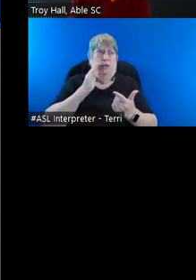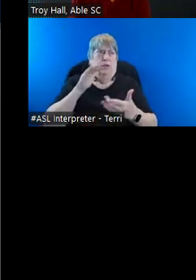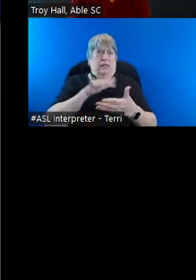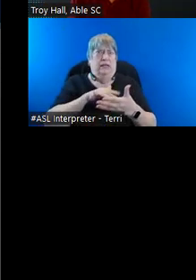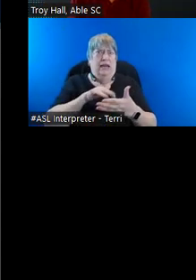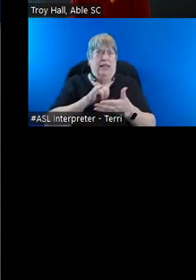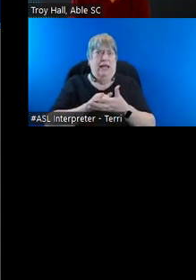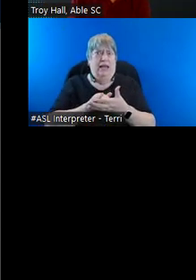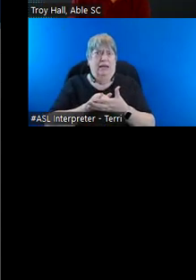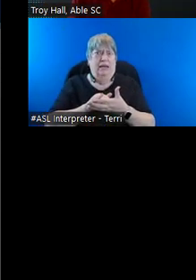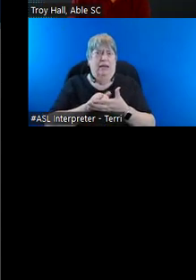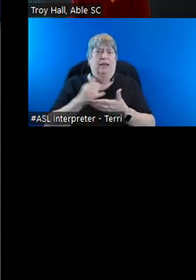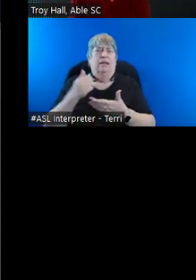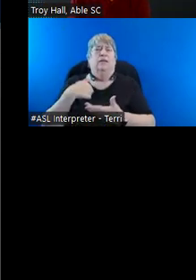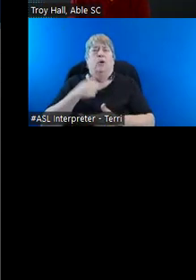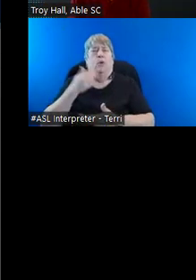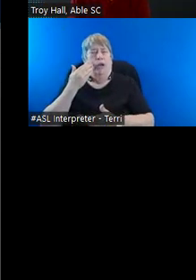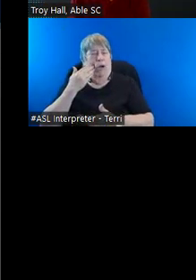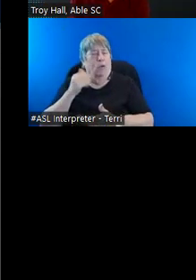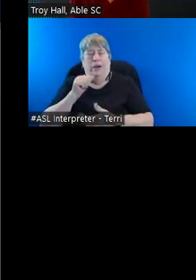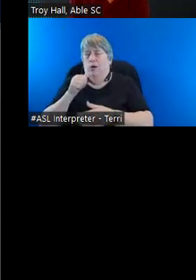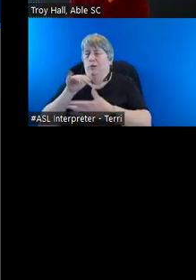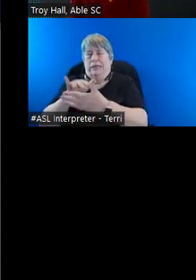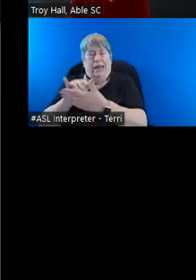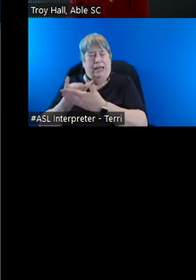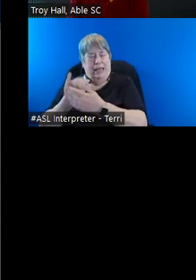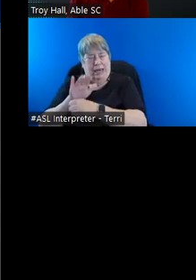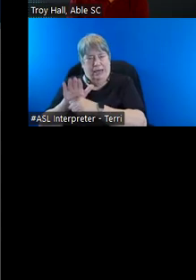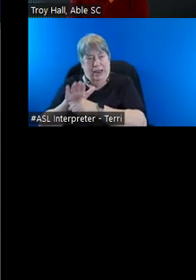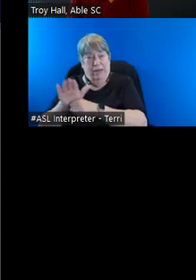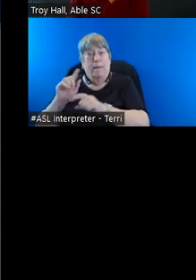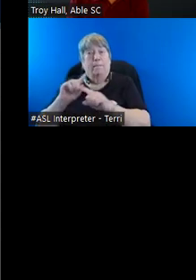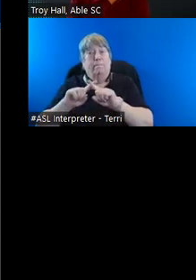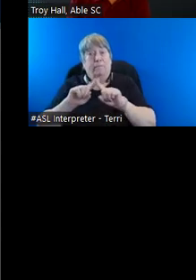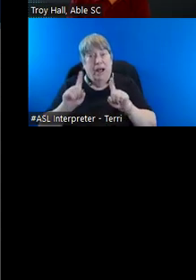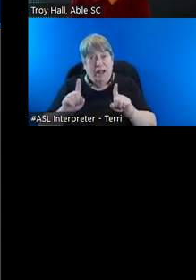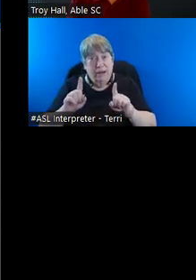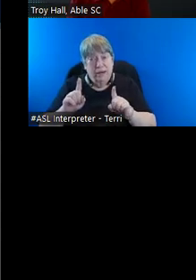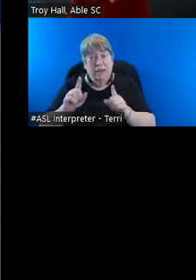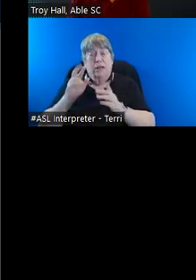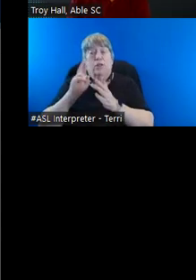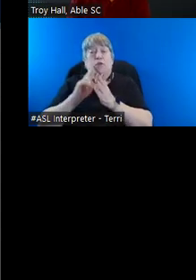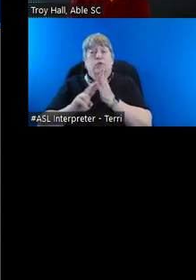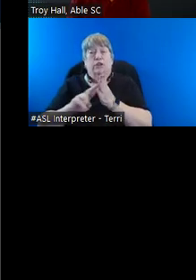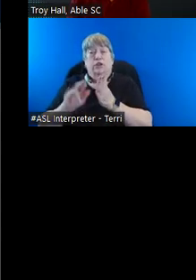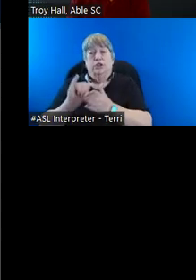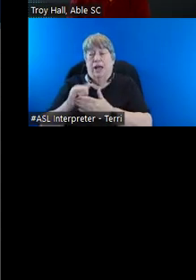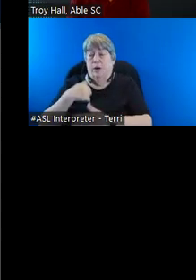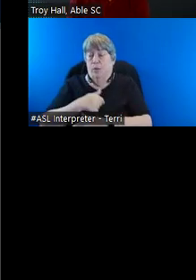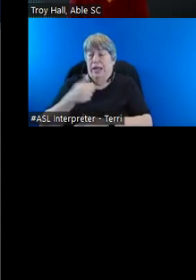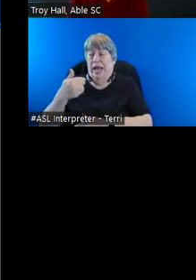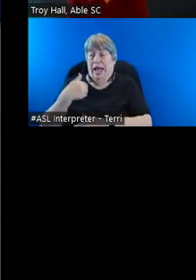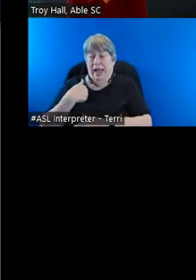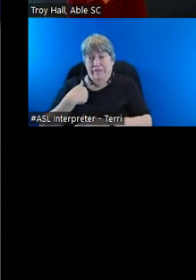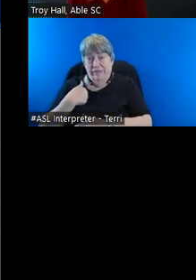the impact is understudied, but we know that the research about these studies does show that disability-led approaches are